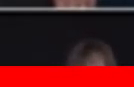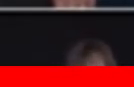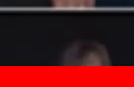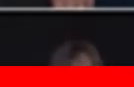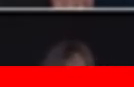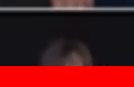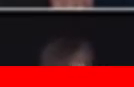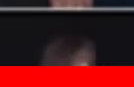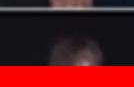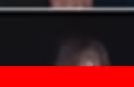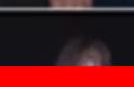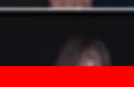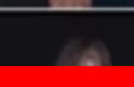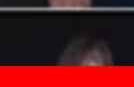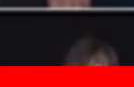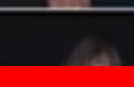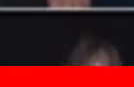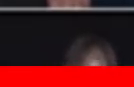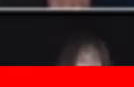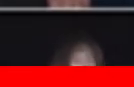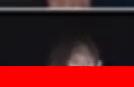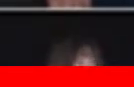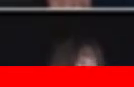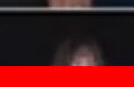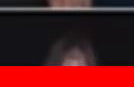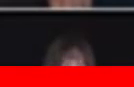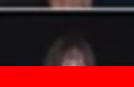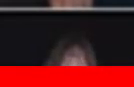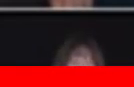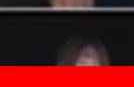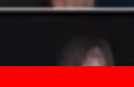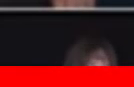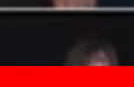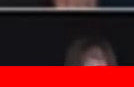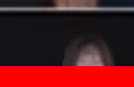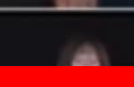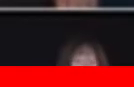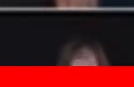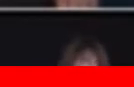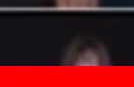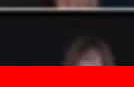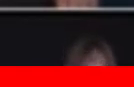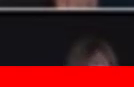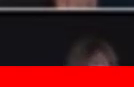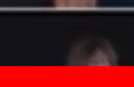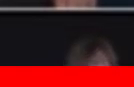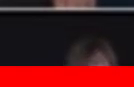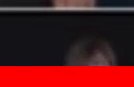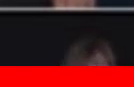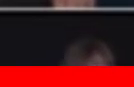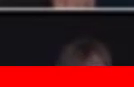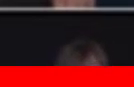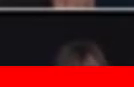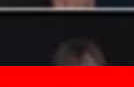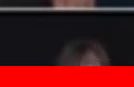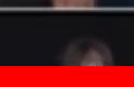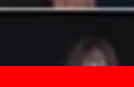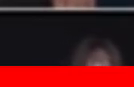moving to lockdown effective Monday, November 23rd at 12:01 a.m. Measures under lockdown